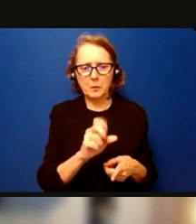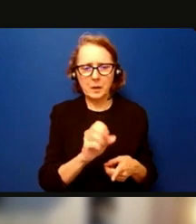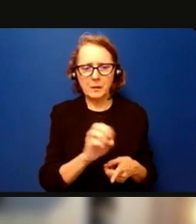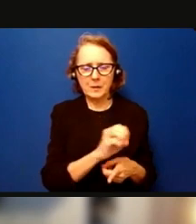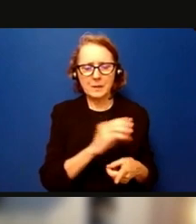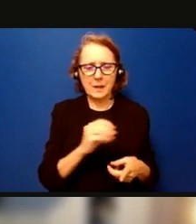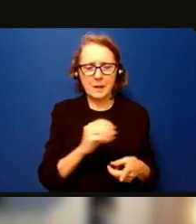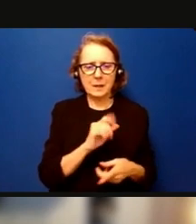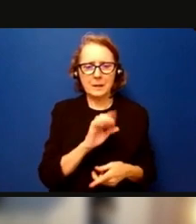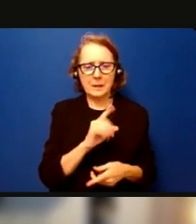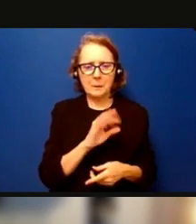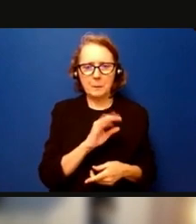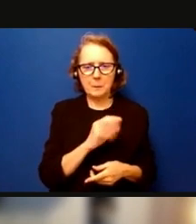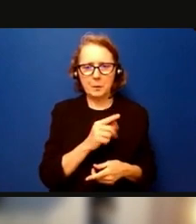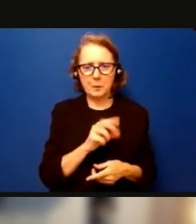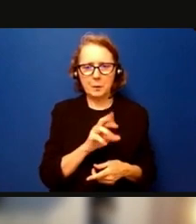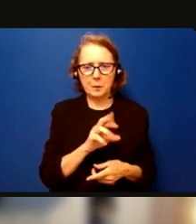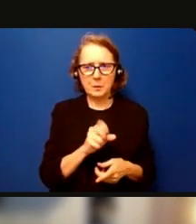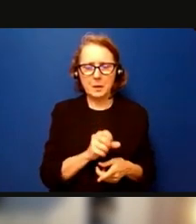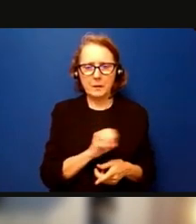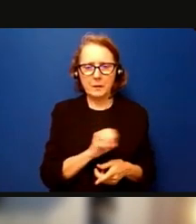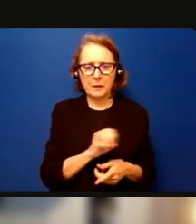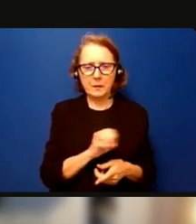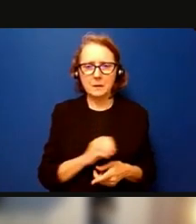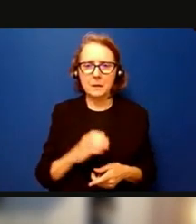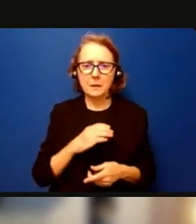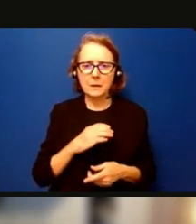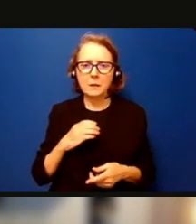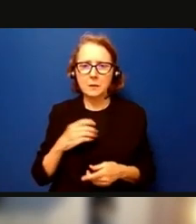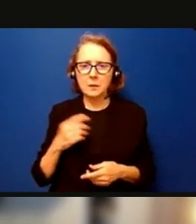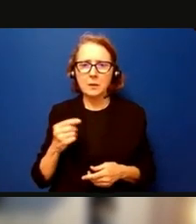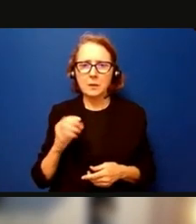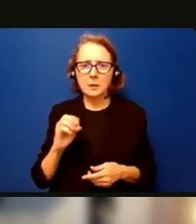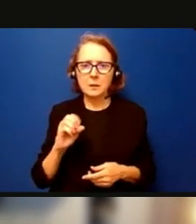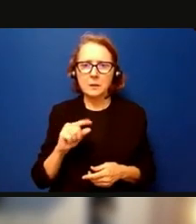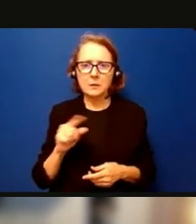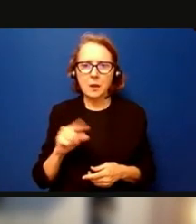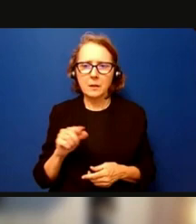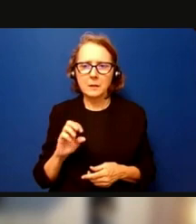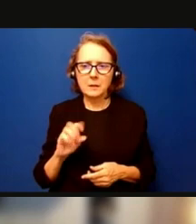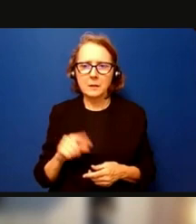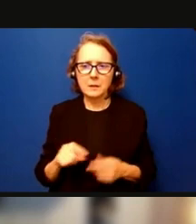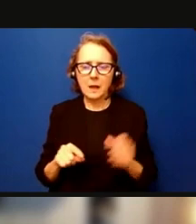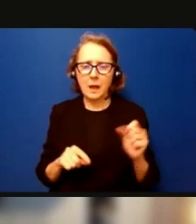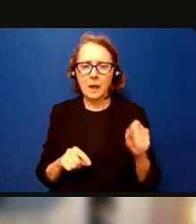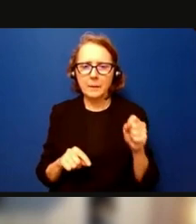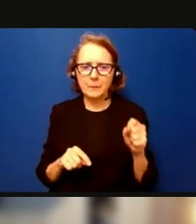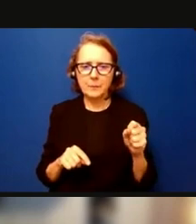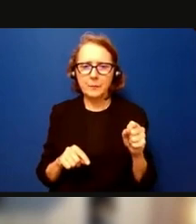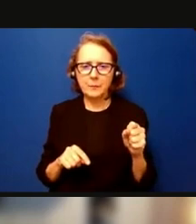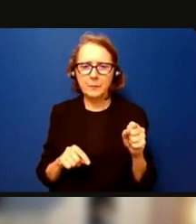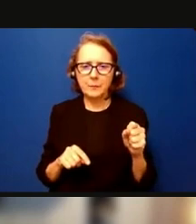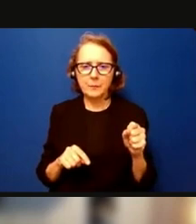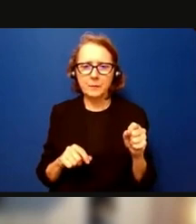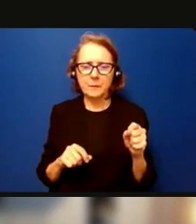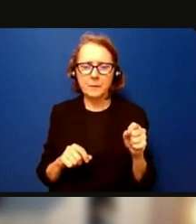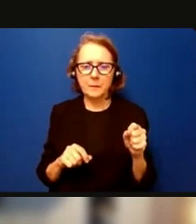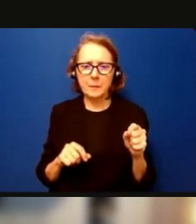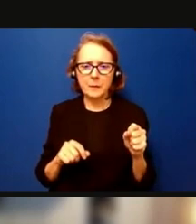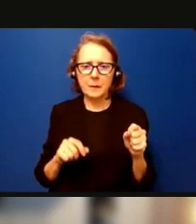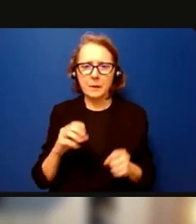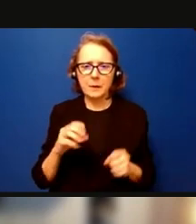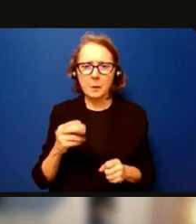Road Southeast. Councilor Gonzalez. Aye. Mayor Pro Tem